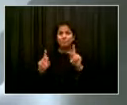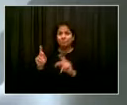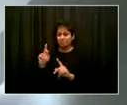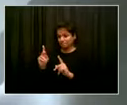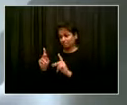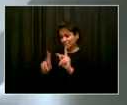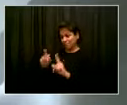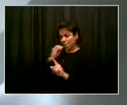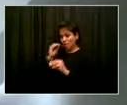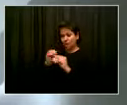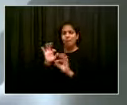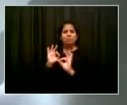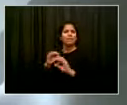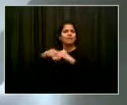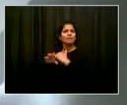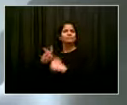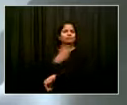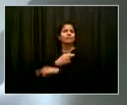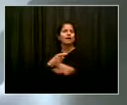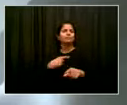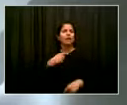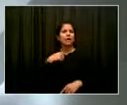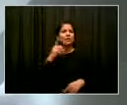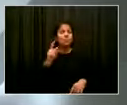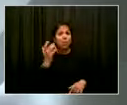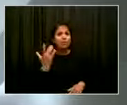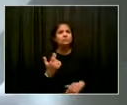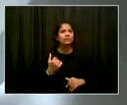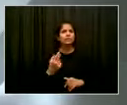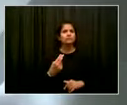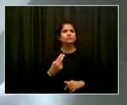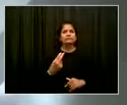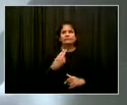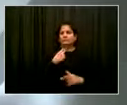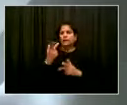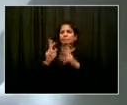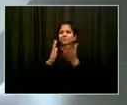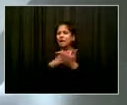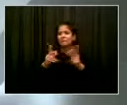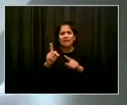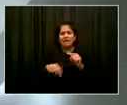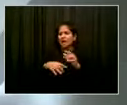folks, this is a big game changer. And I want to say the website again, it's